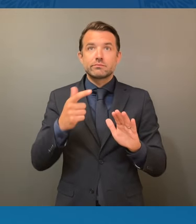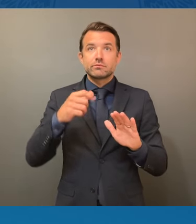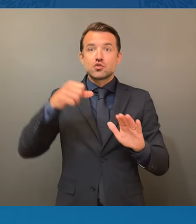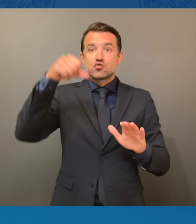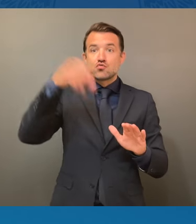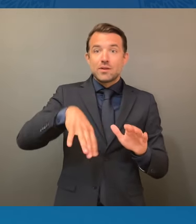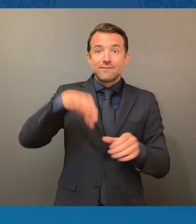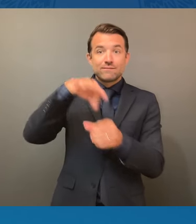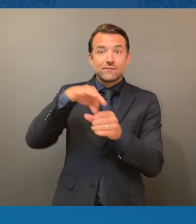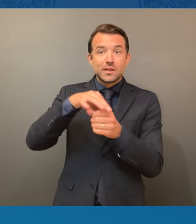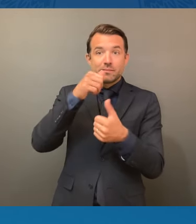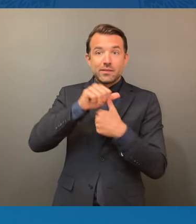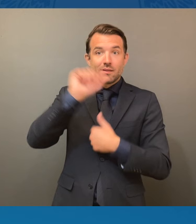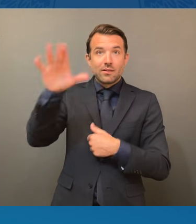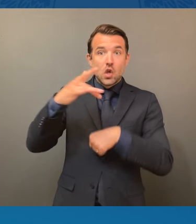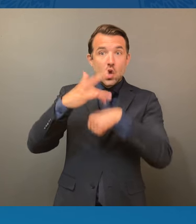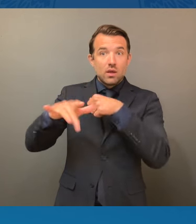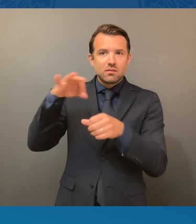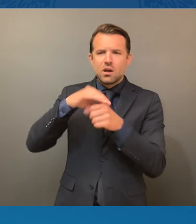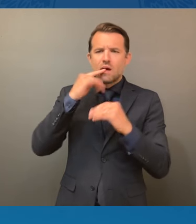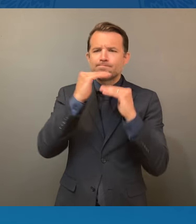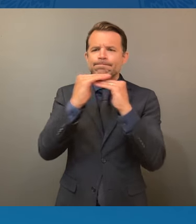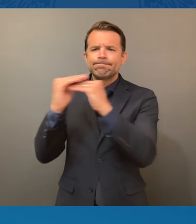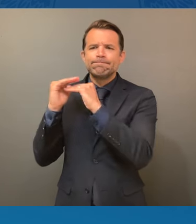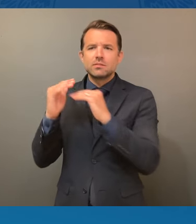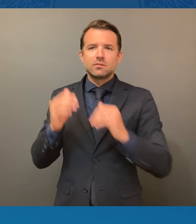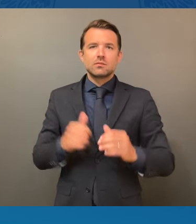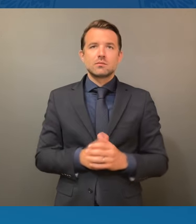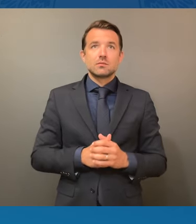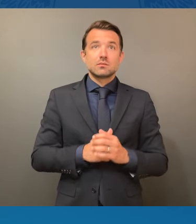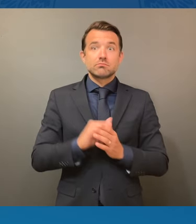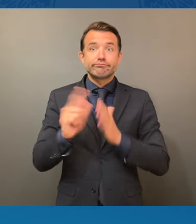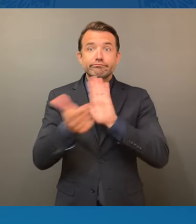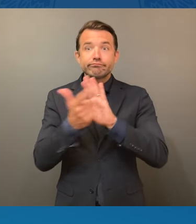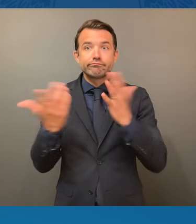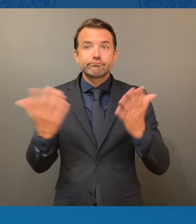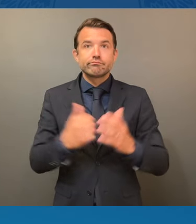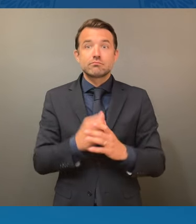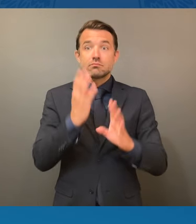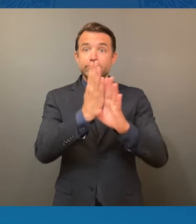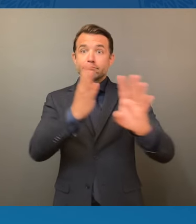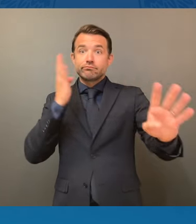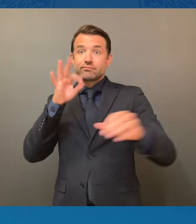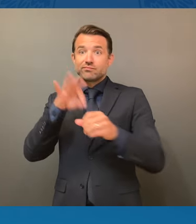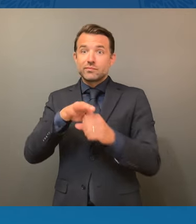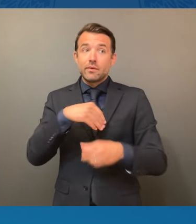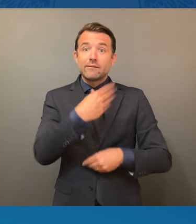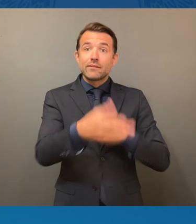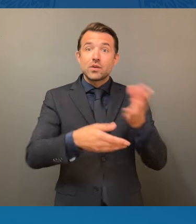voting. Laws that make it illegal to give people food and water for waiting in line to vote.